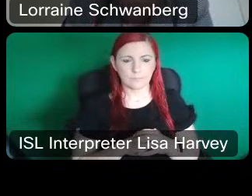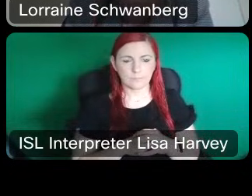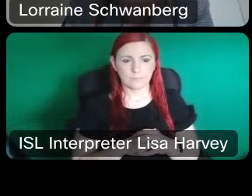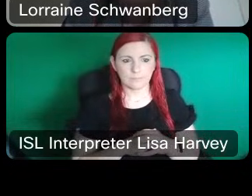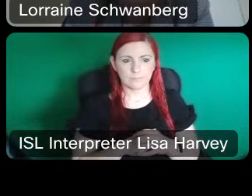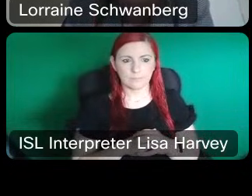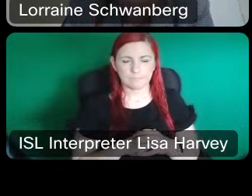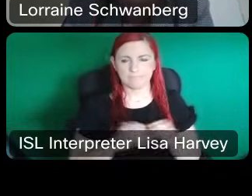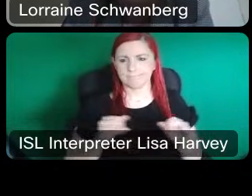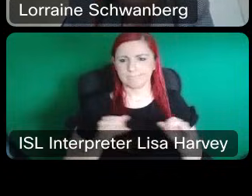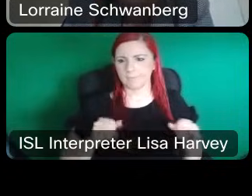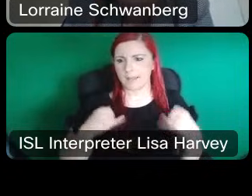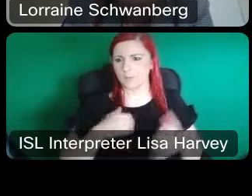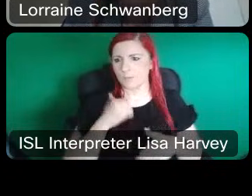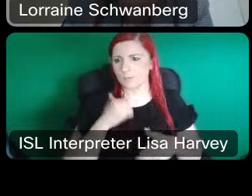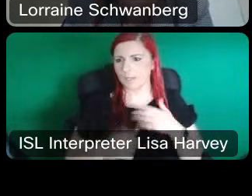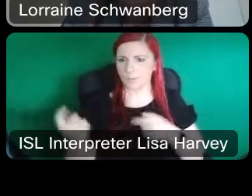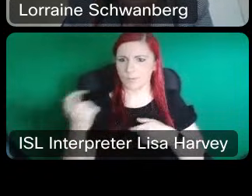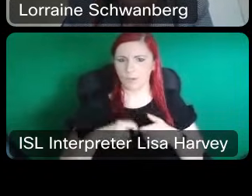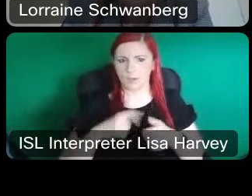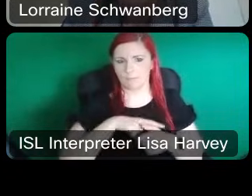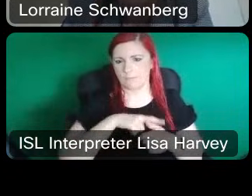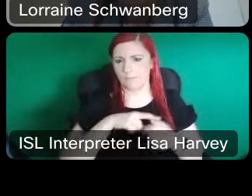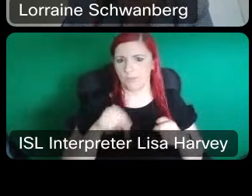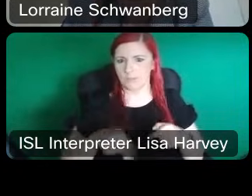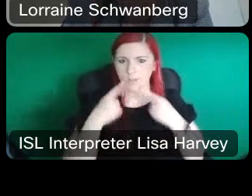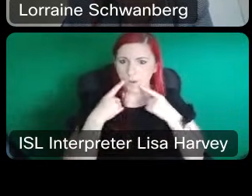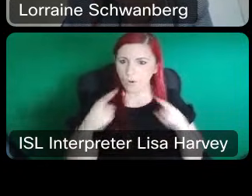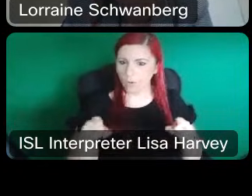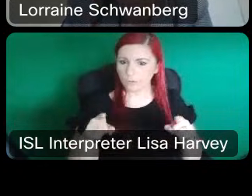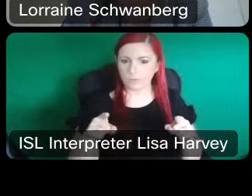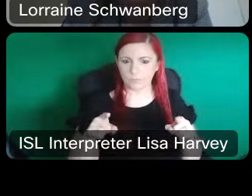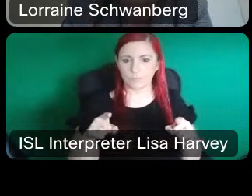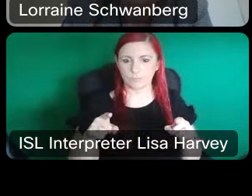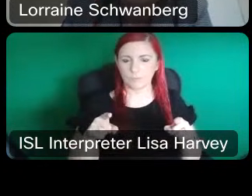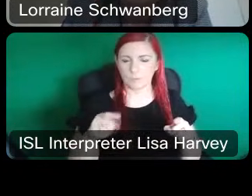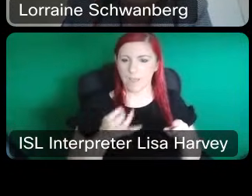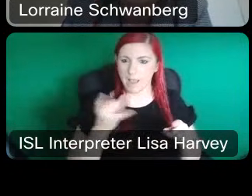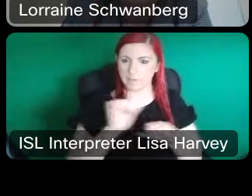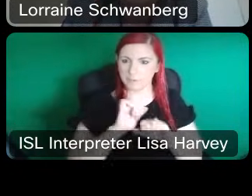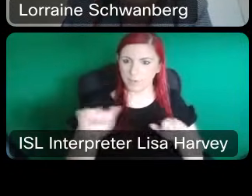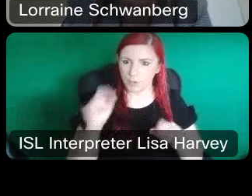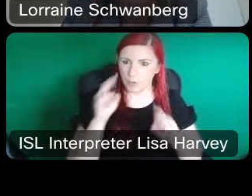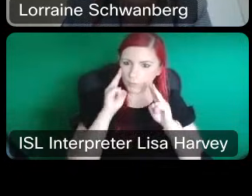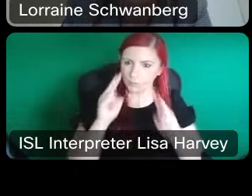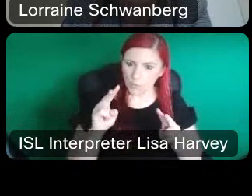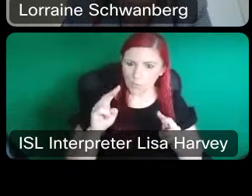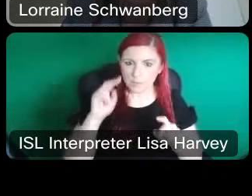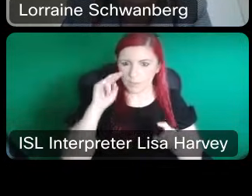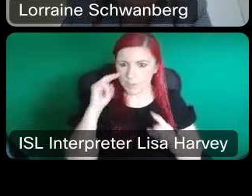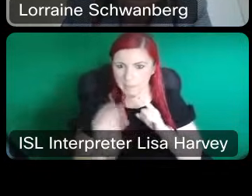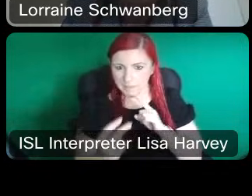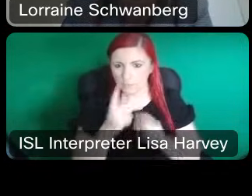We are delighted to be joined today for the launch and to give their views and thoughts around the revised open